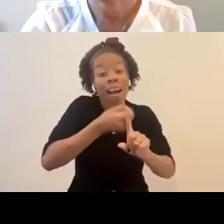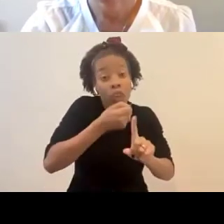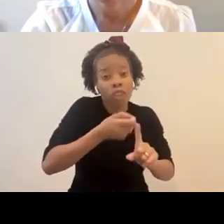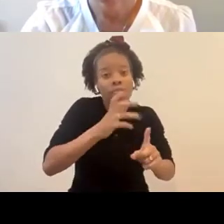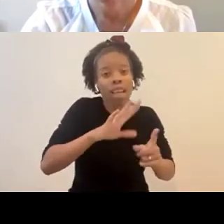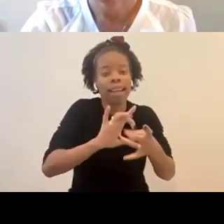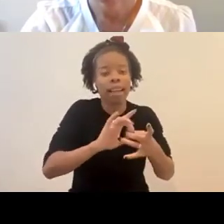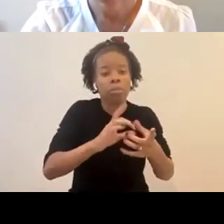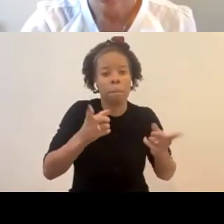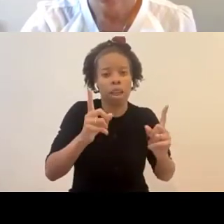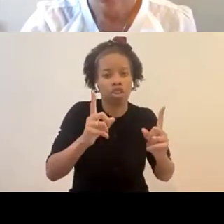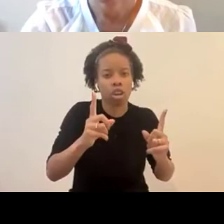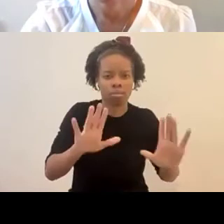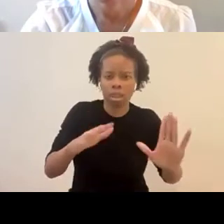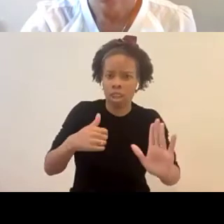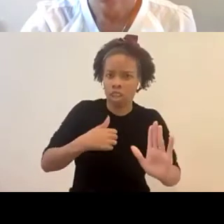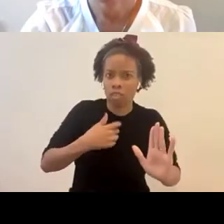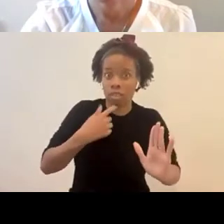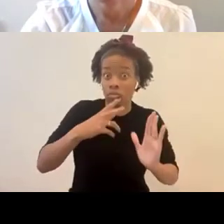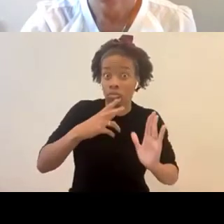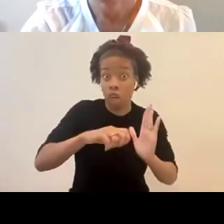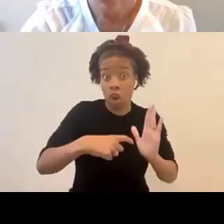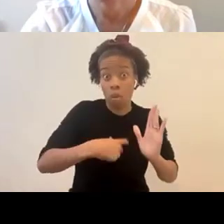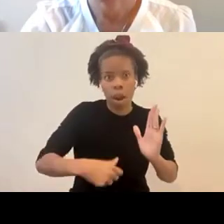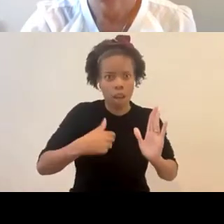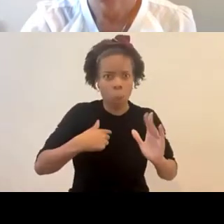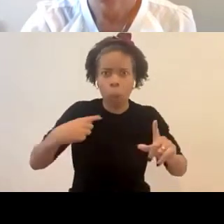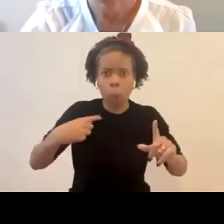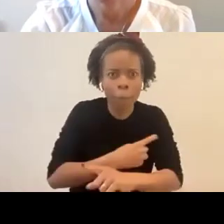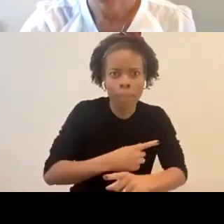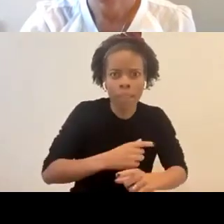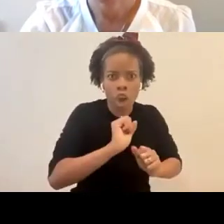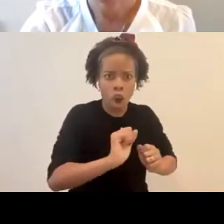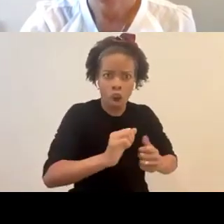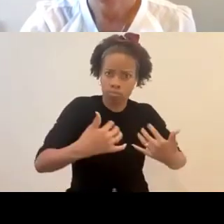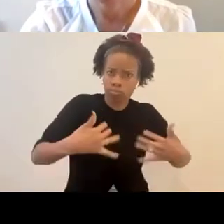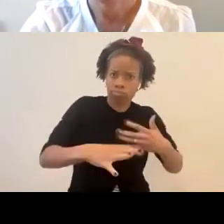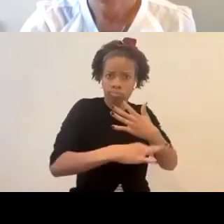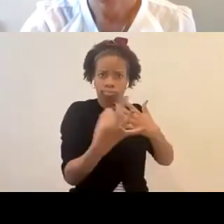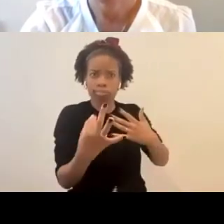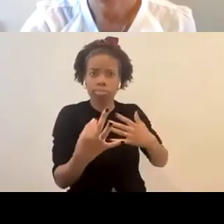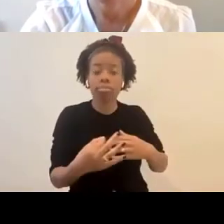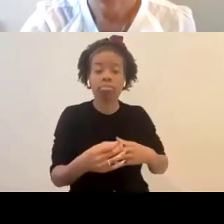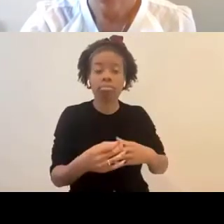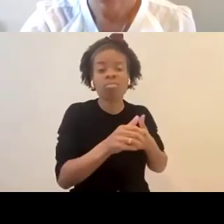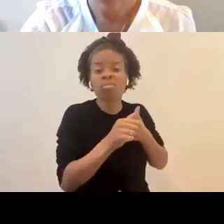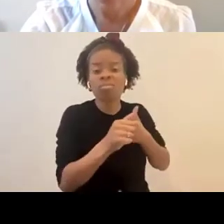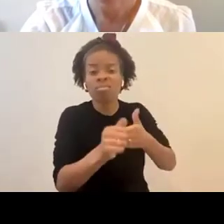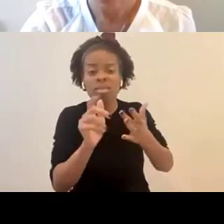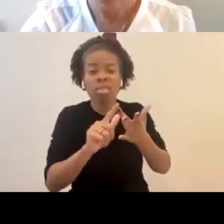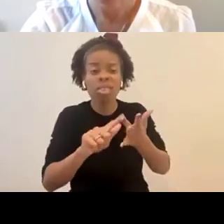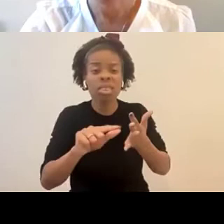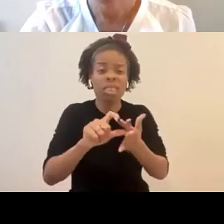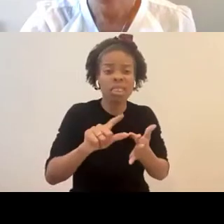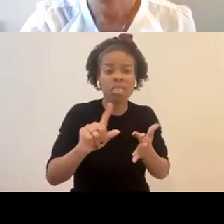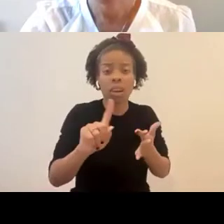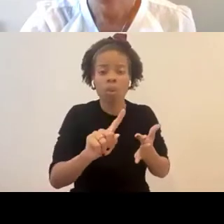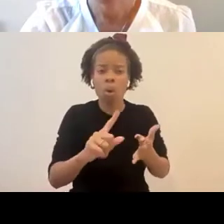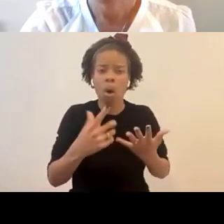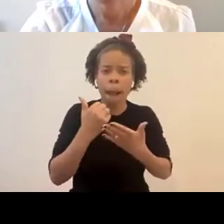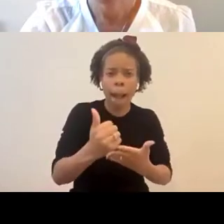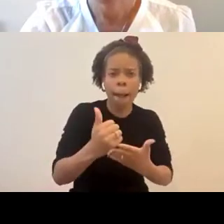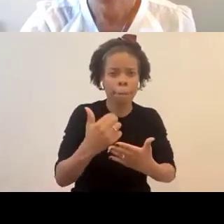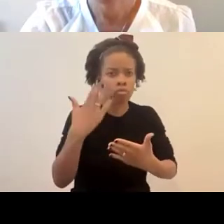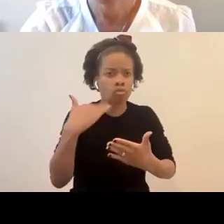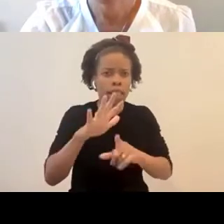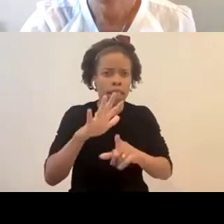forgive me for reading out loud her bio because I don't want to miss anything. She leads IIED's work to address racism in internal discourses